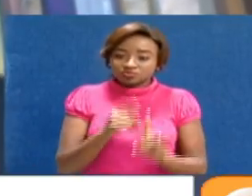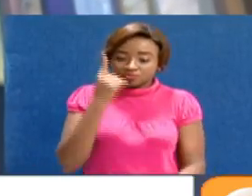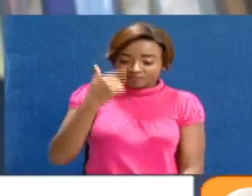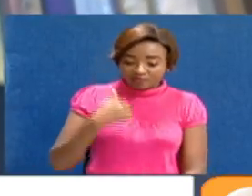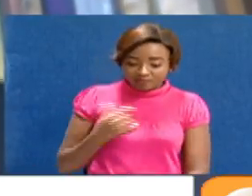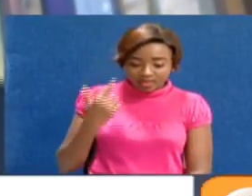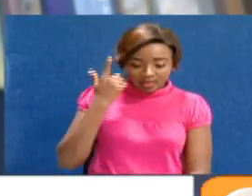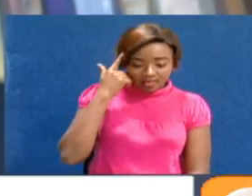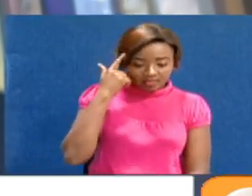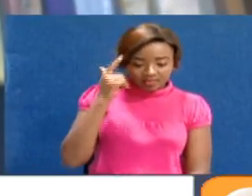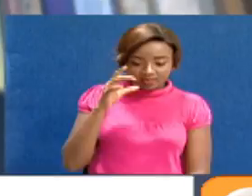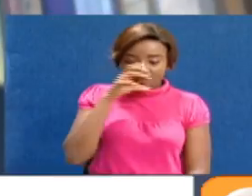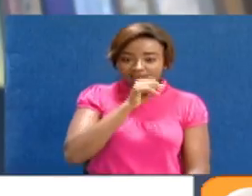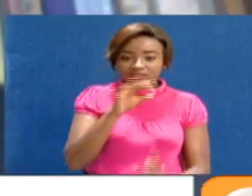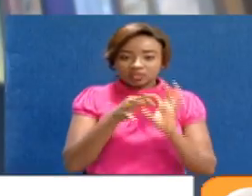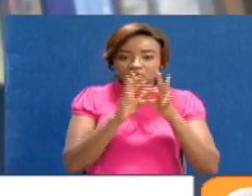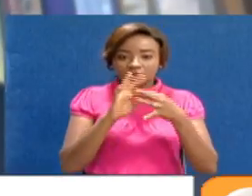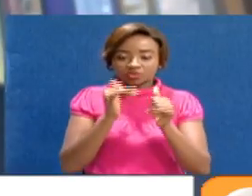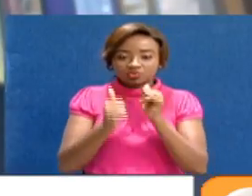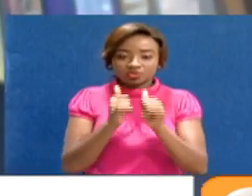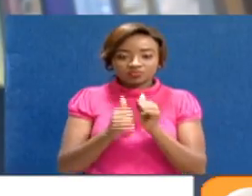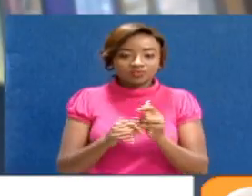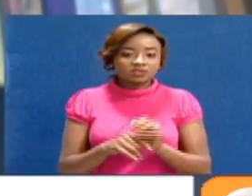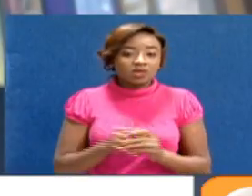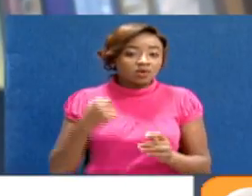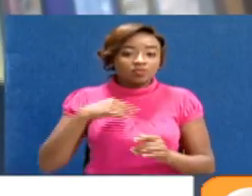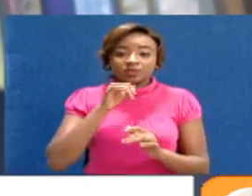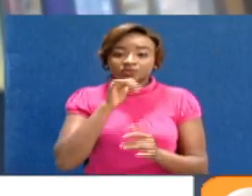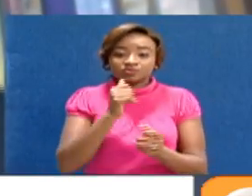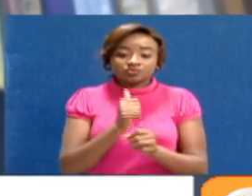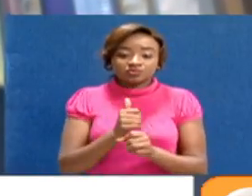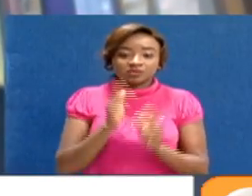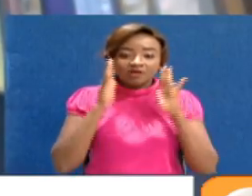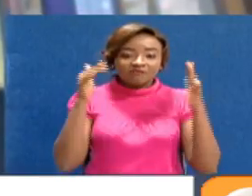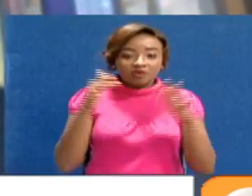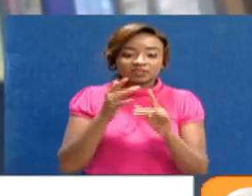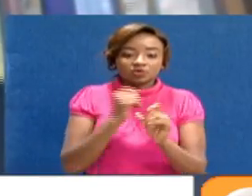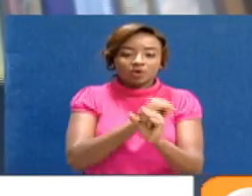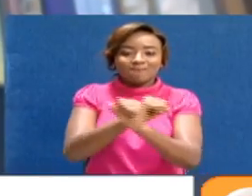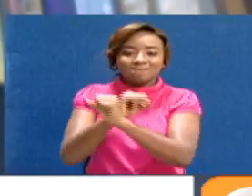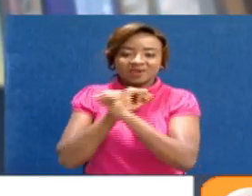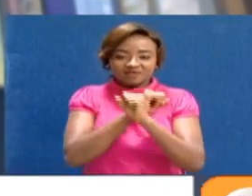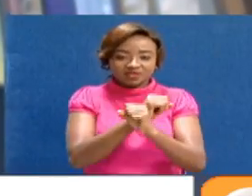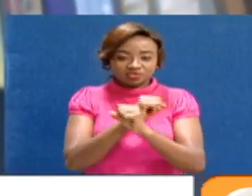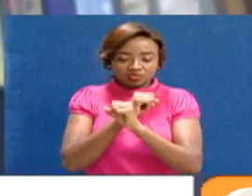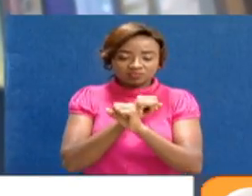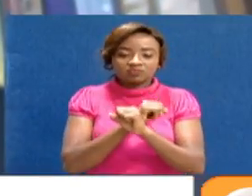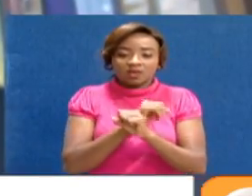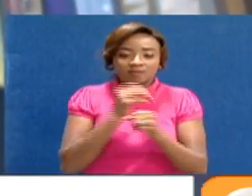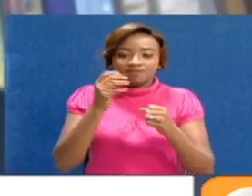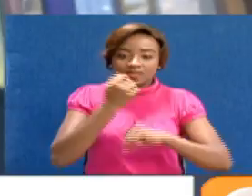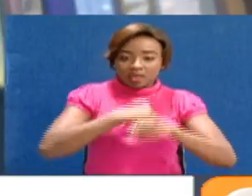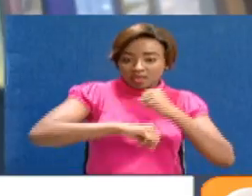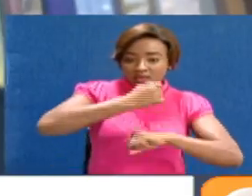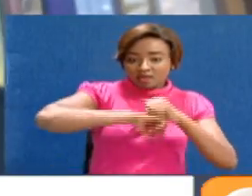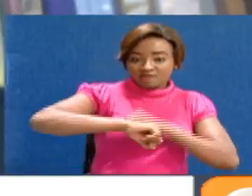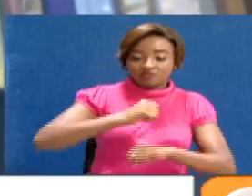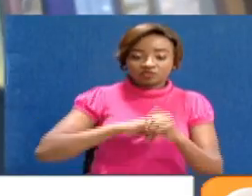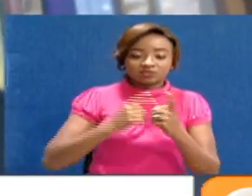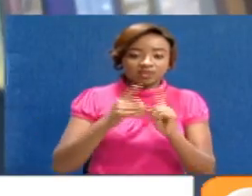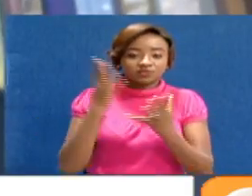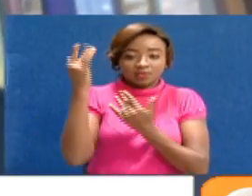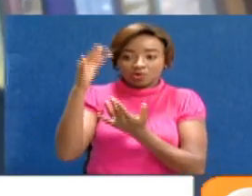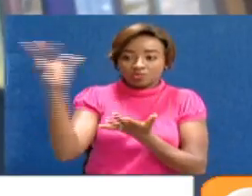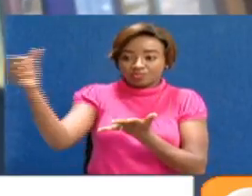me, really the missing link in this country is that we do not focus on prevention efforts as much. So the issues around ensuring that we